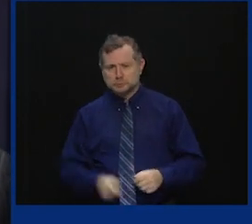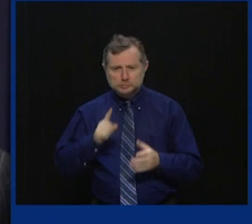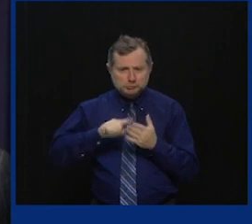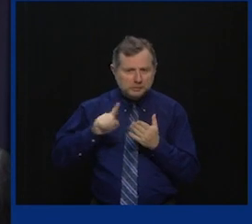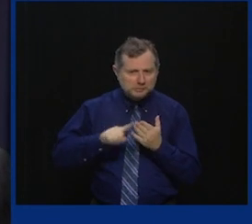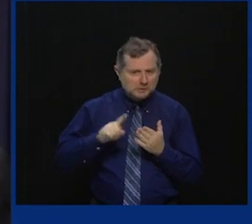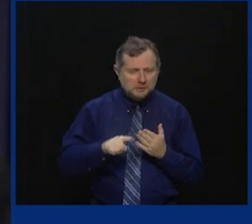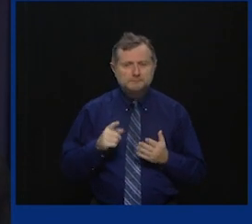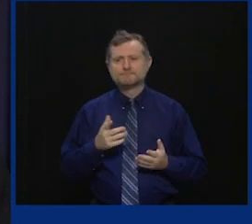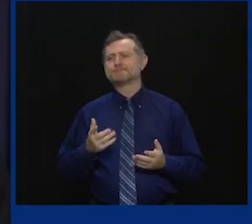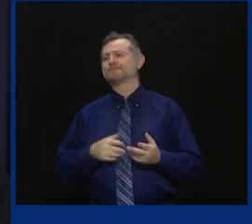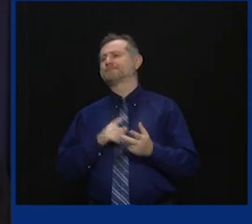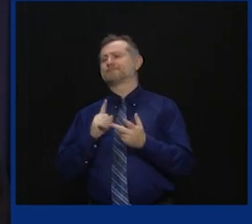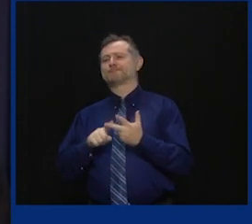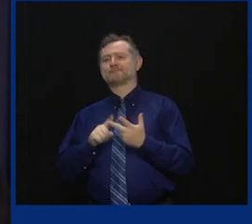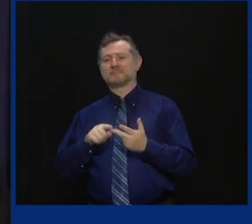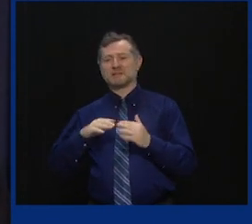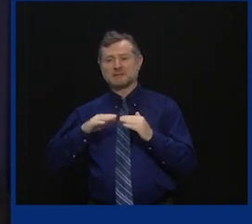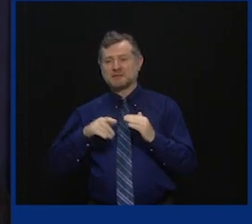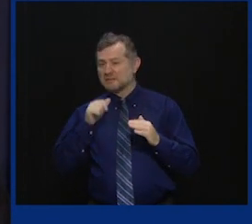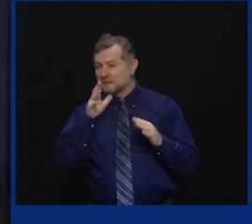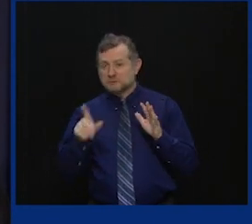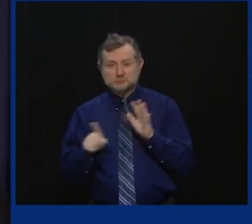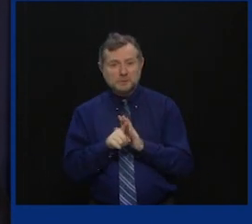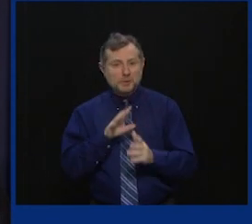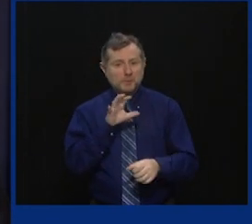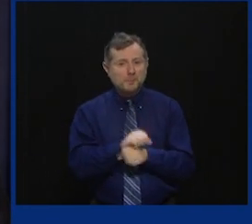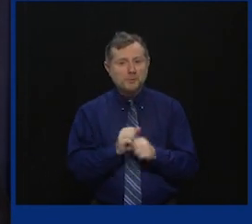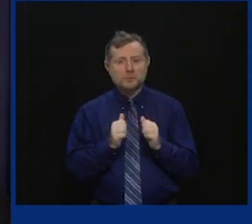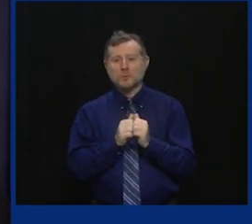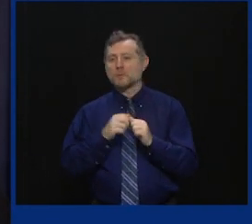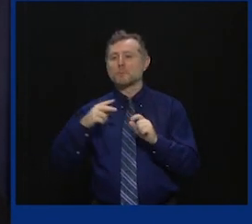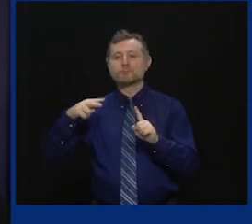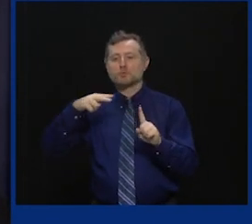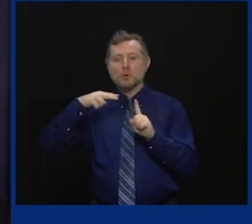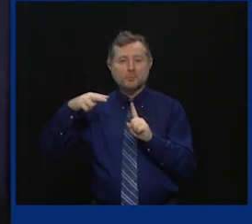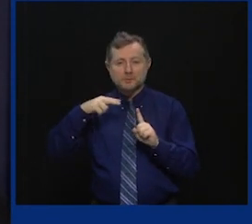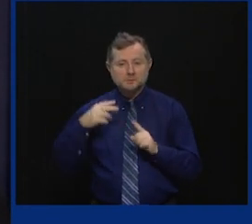being late for an appointment with a parole officer,